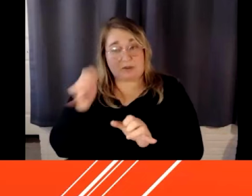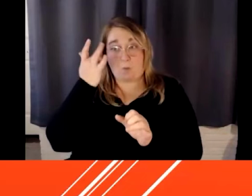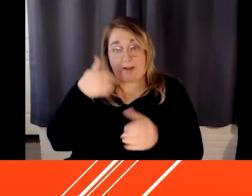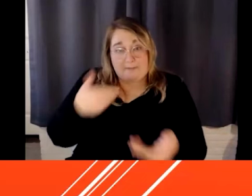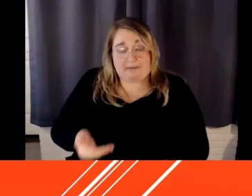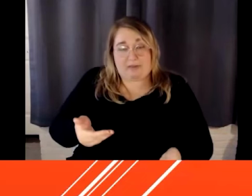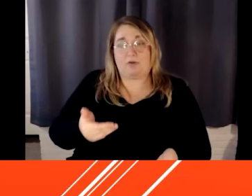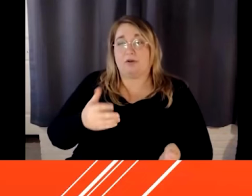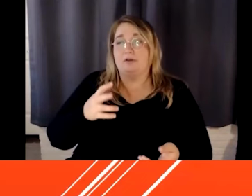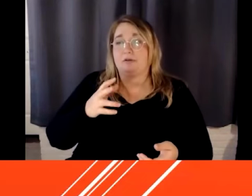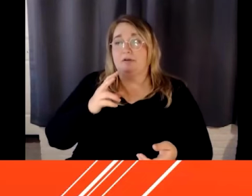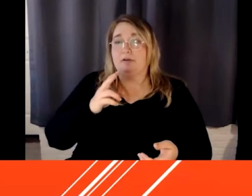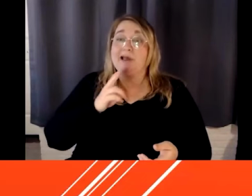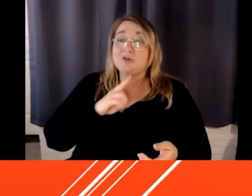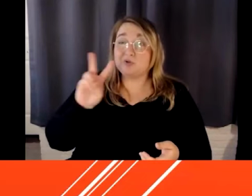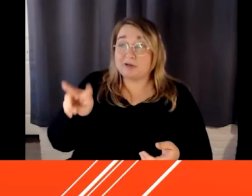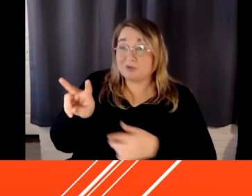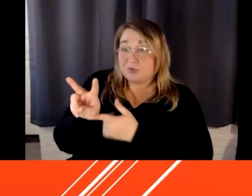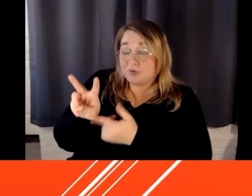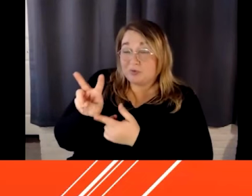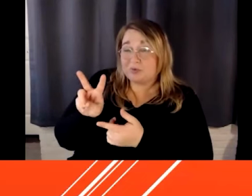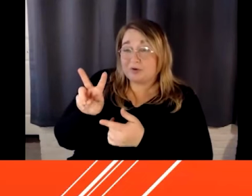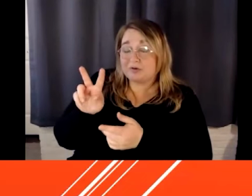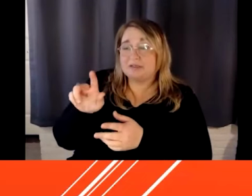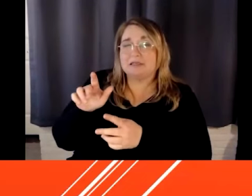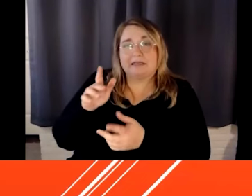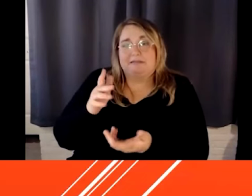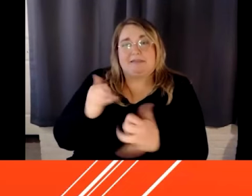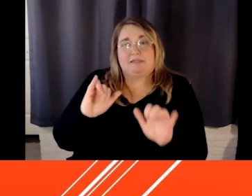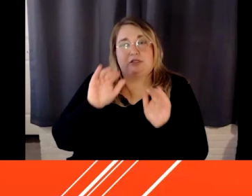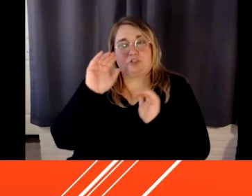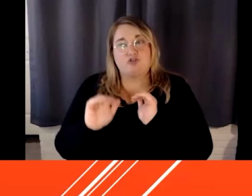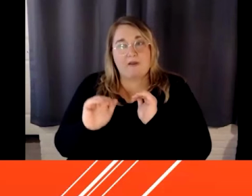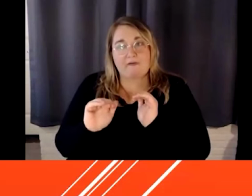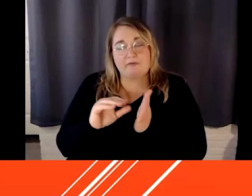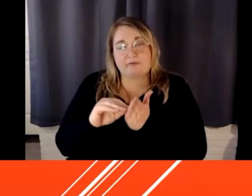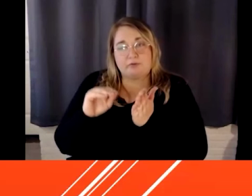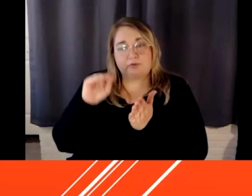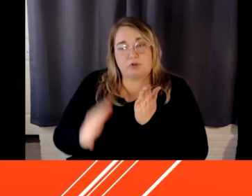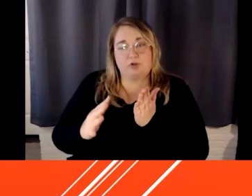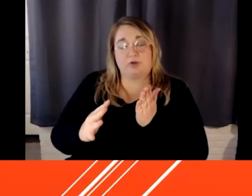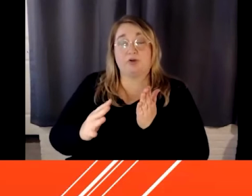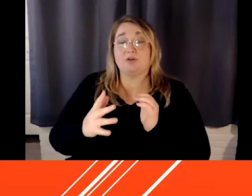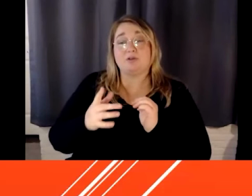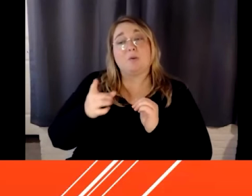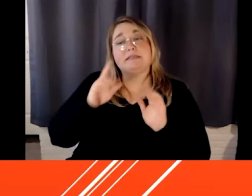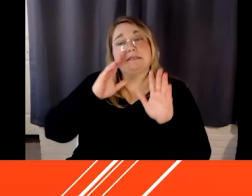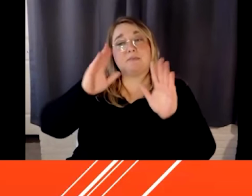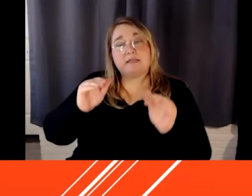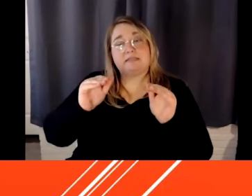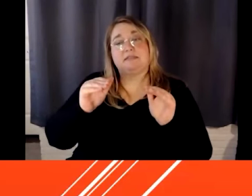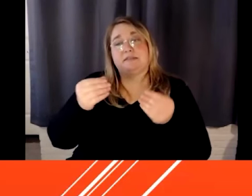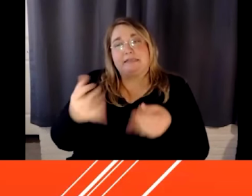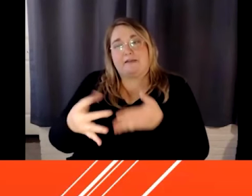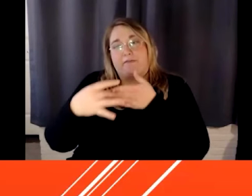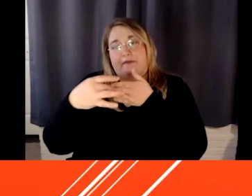child learner. So he's one, expecting to be guided. And two, he